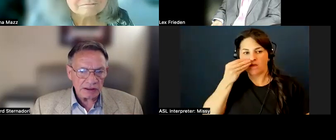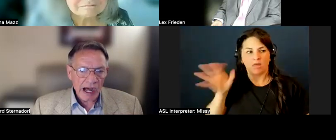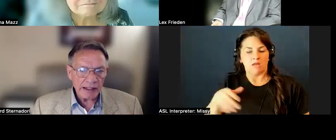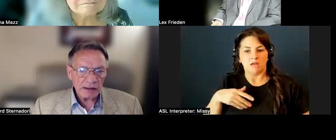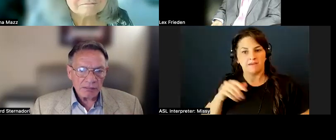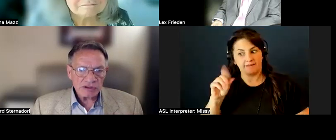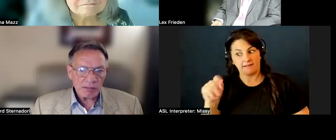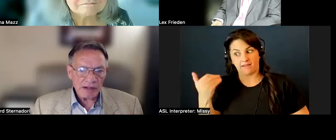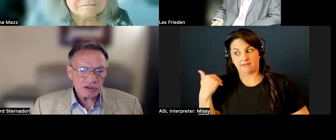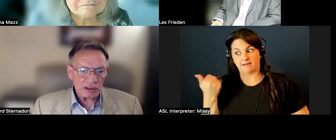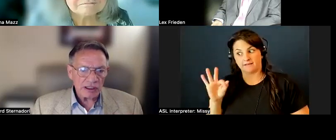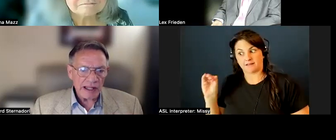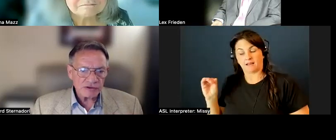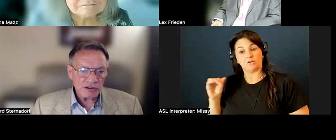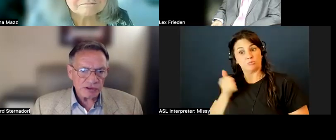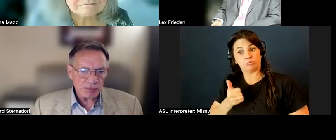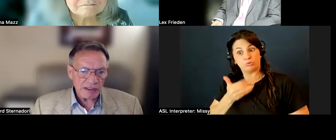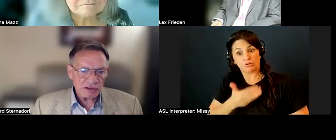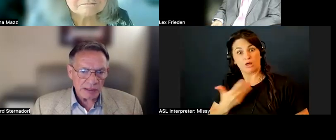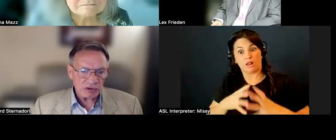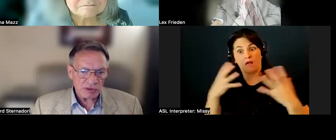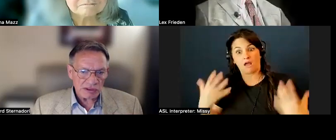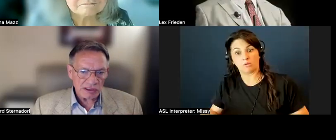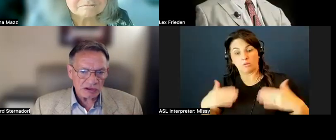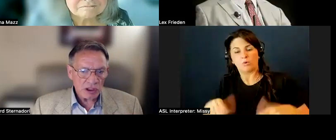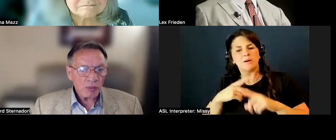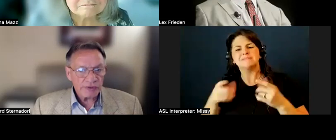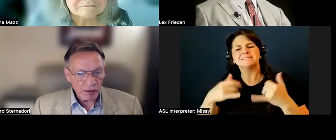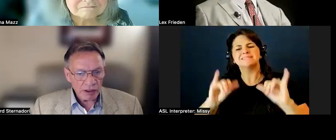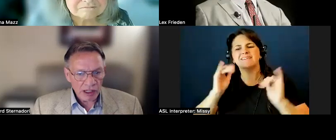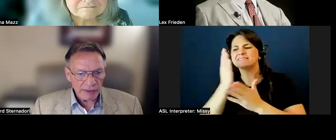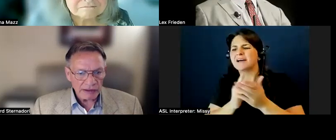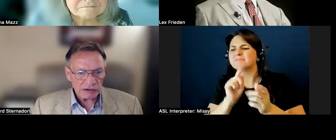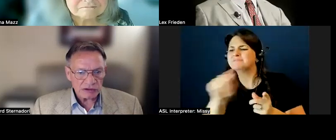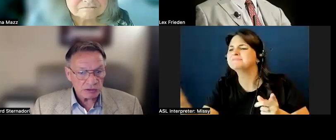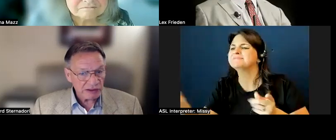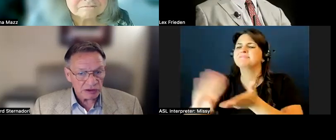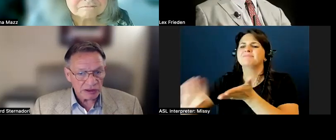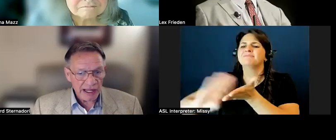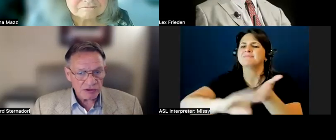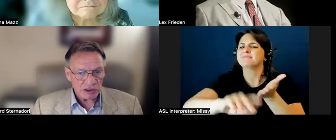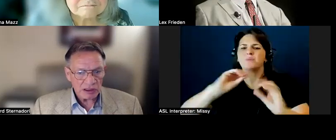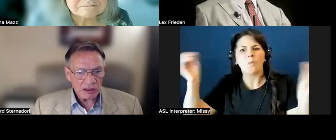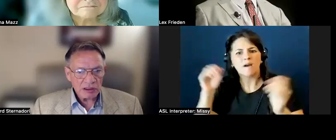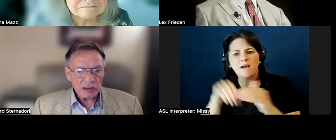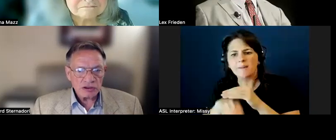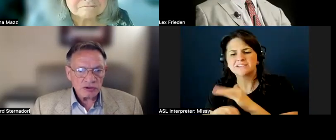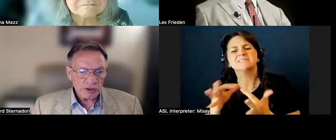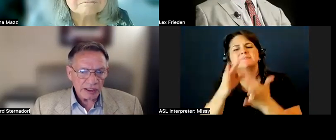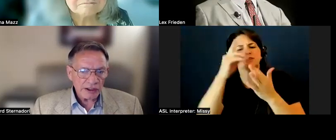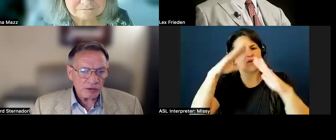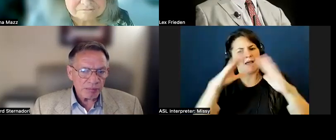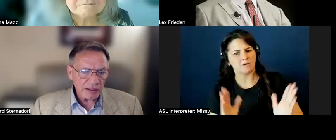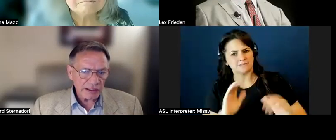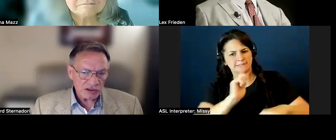did a lot, but somehow still allows different space types to exist without accommodations, especially in housing. Do you